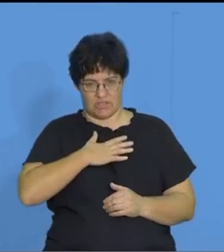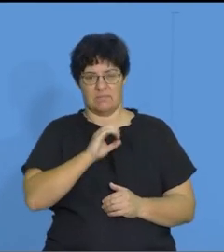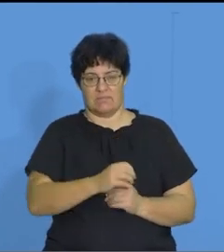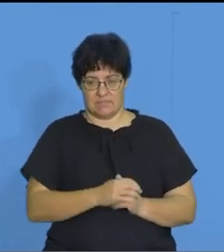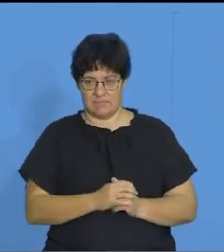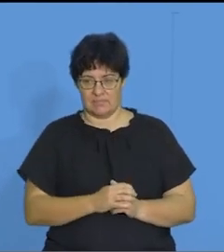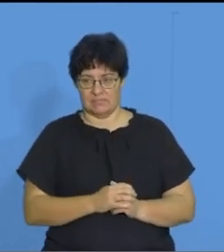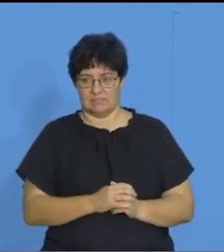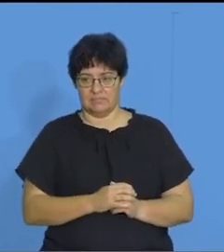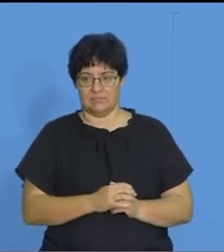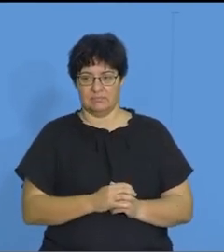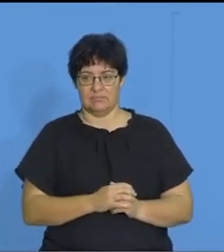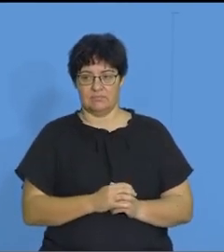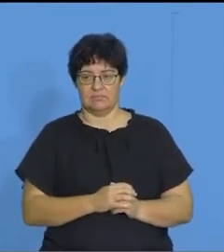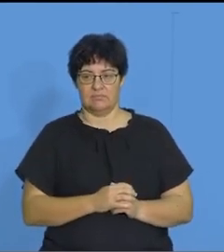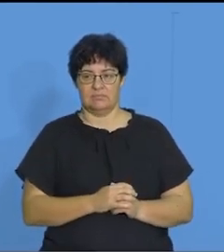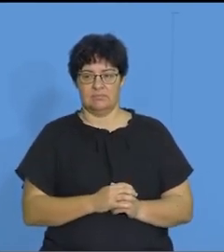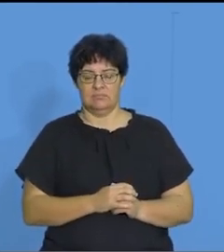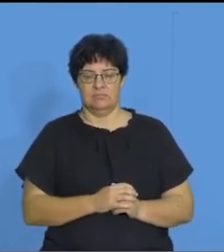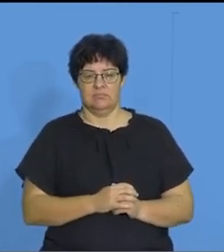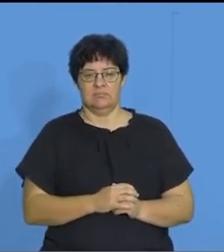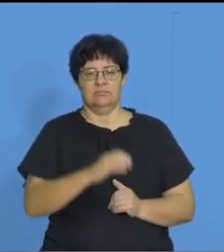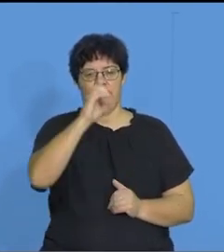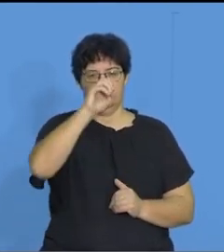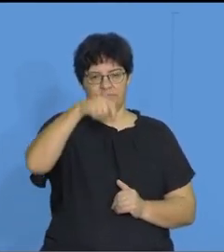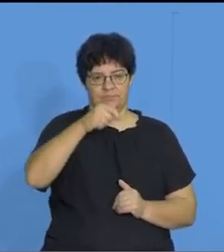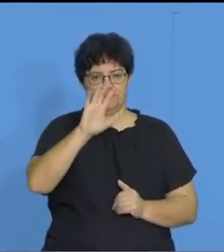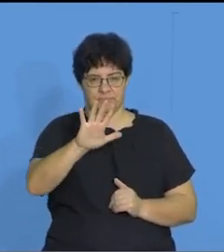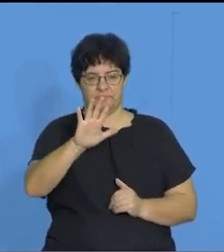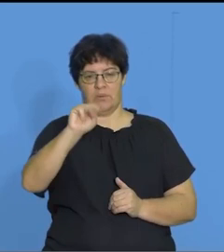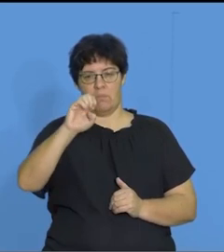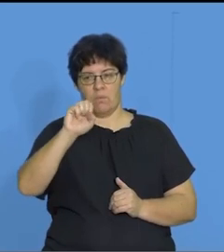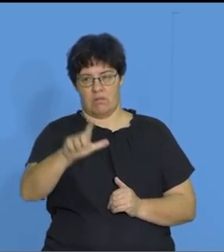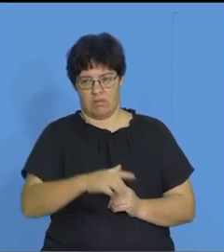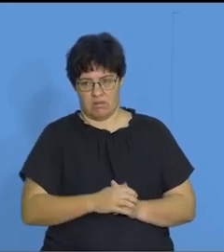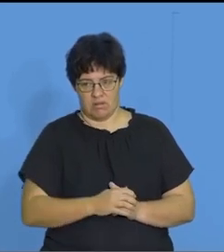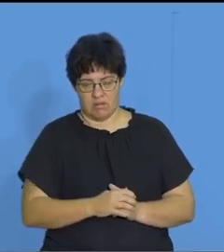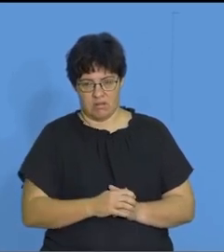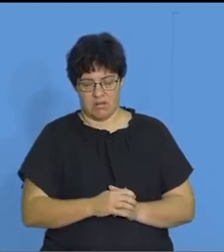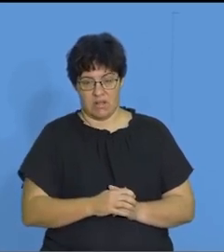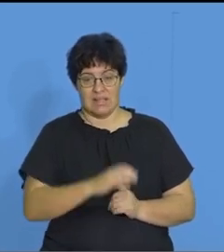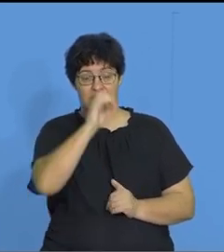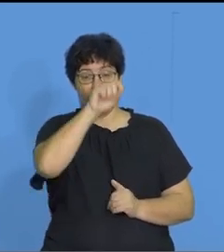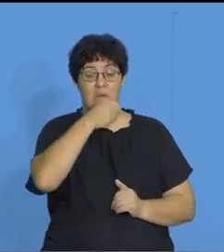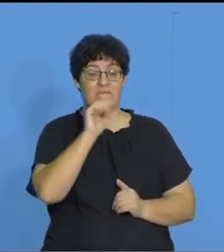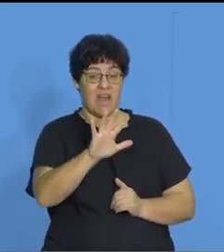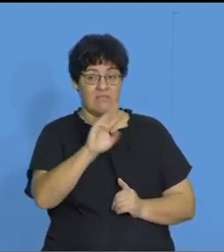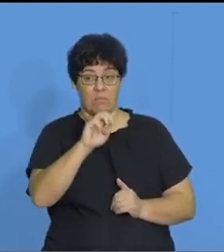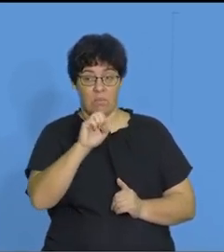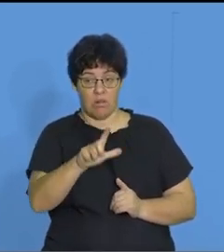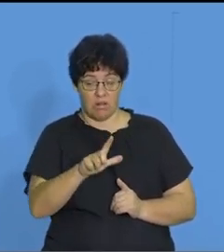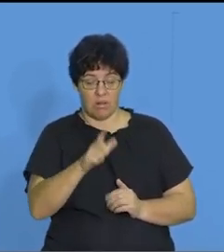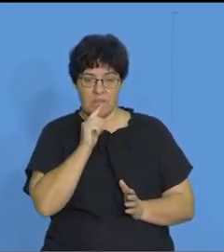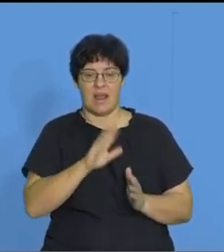oxygen, which is in excess, ne, is actually 0.5 moles, okay? So the 0.5 mole